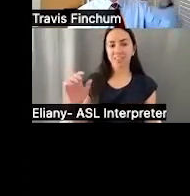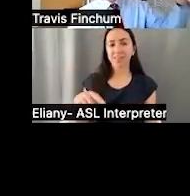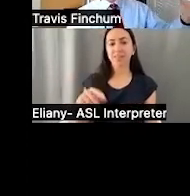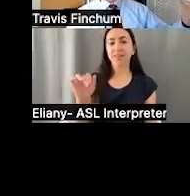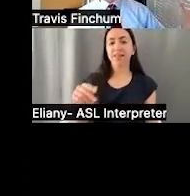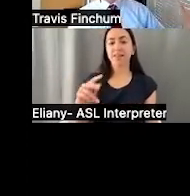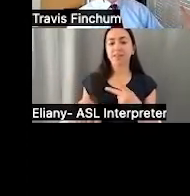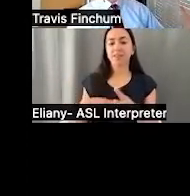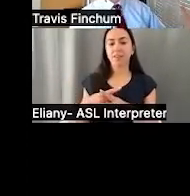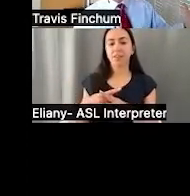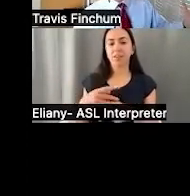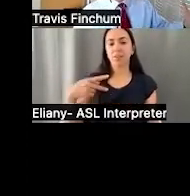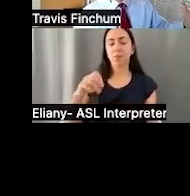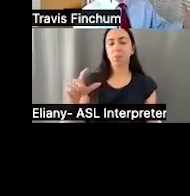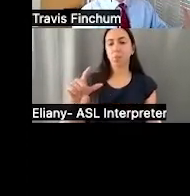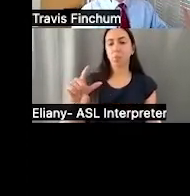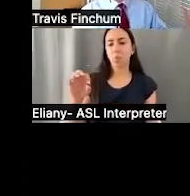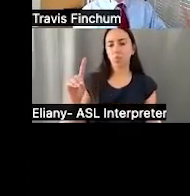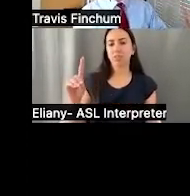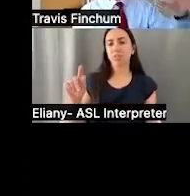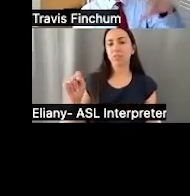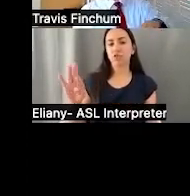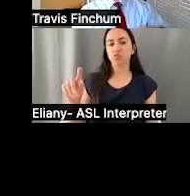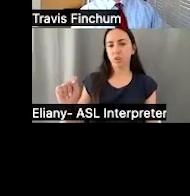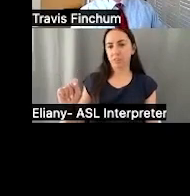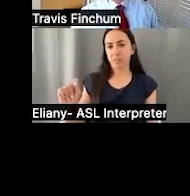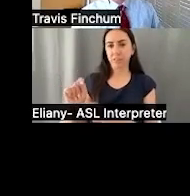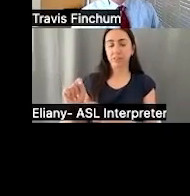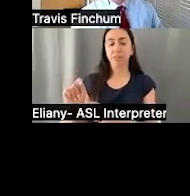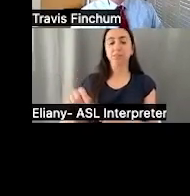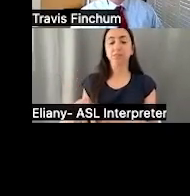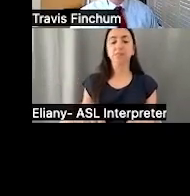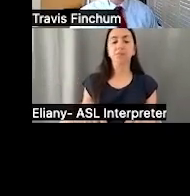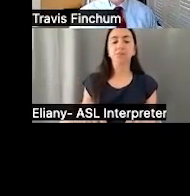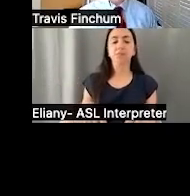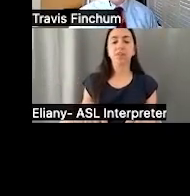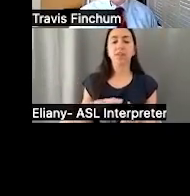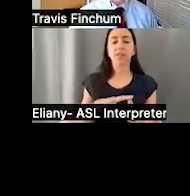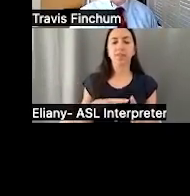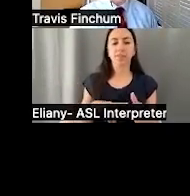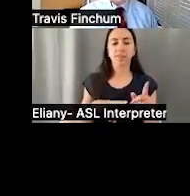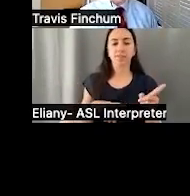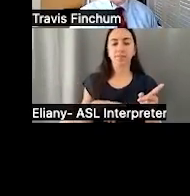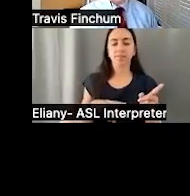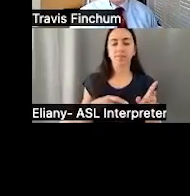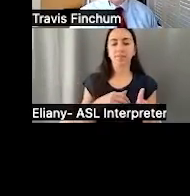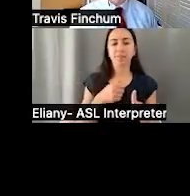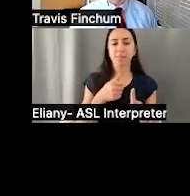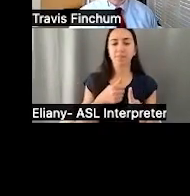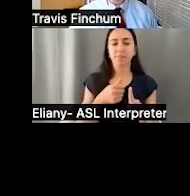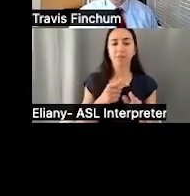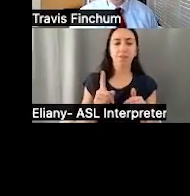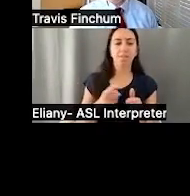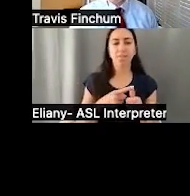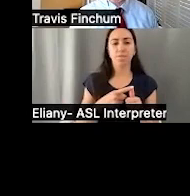I mentioned there's a pooled trust on the third party side. There's also a pooled trust over here on the self-settled or the first